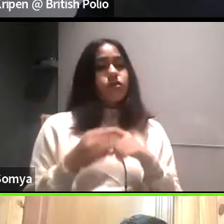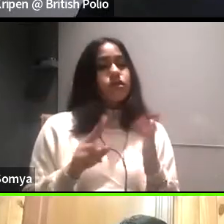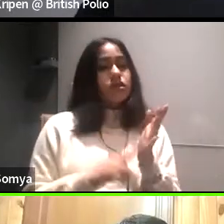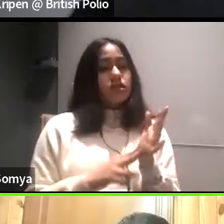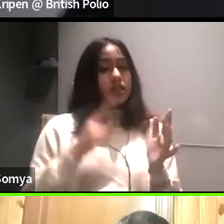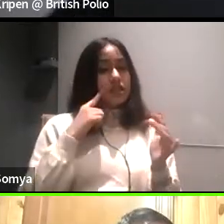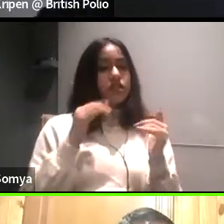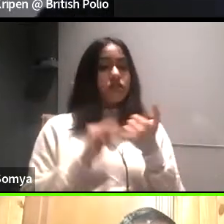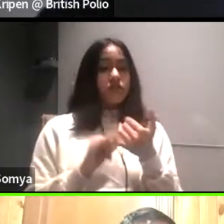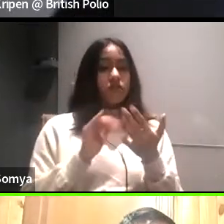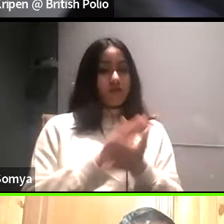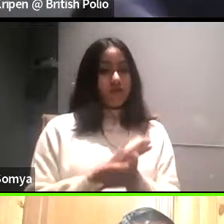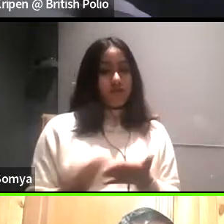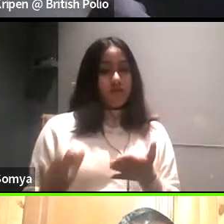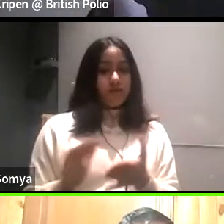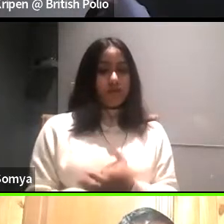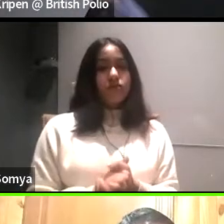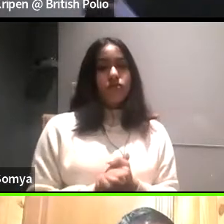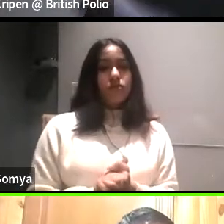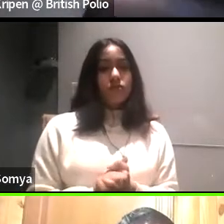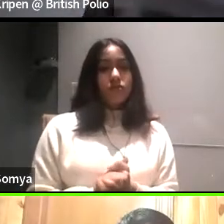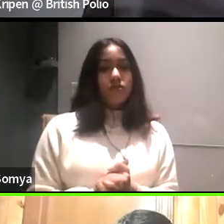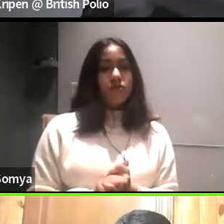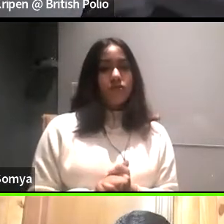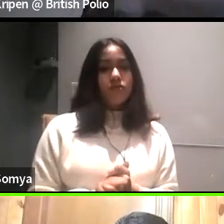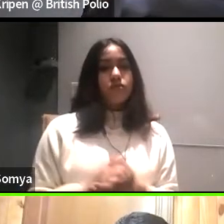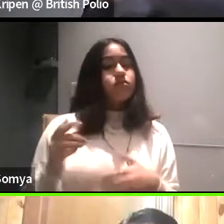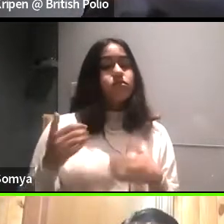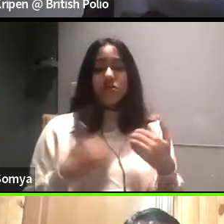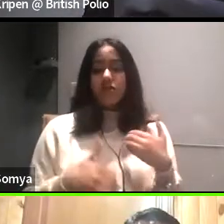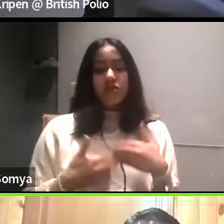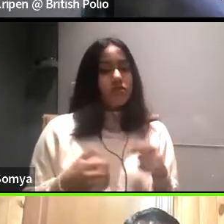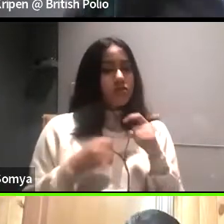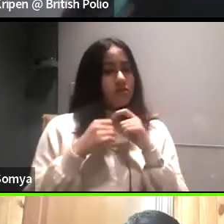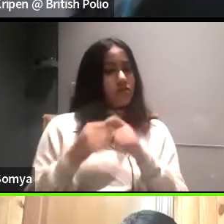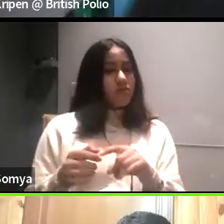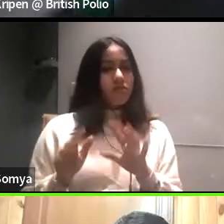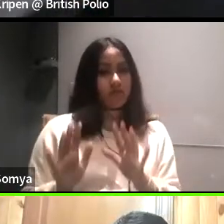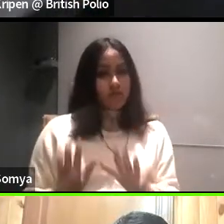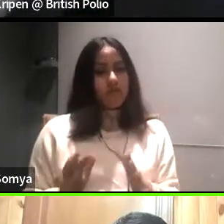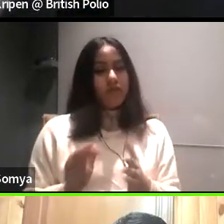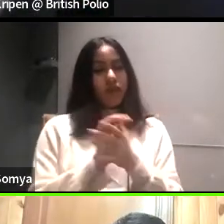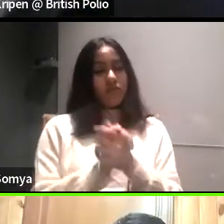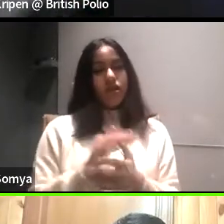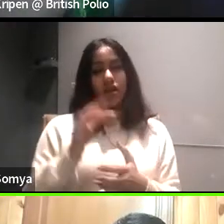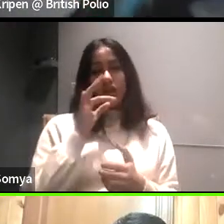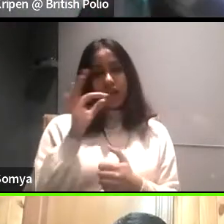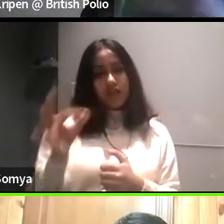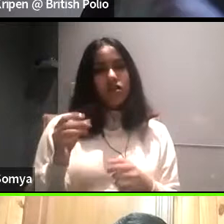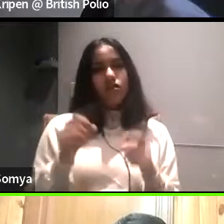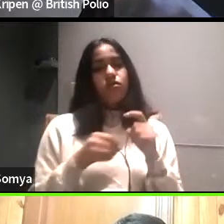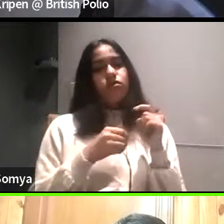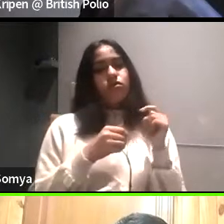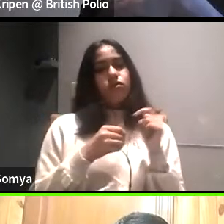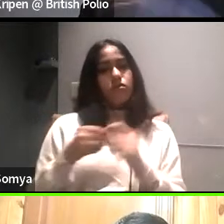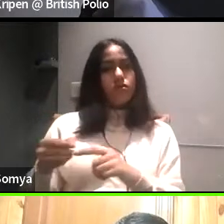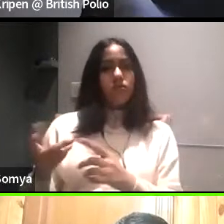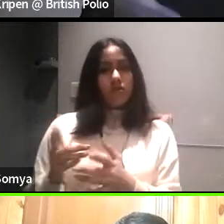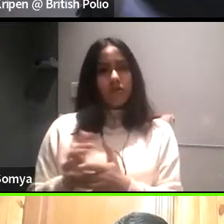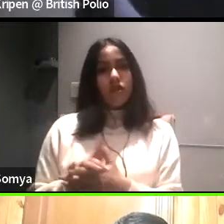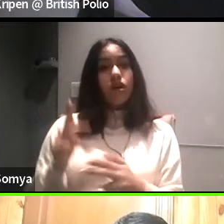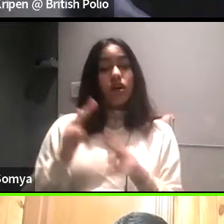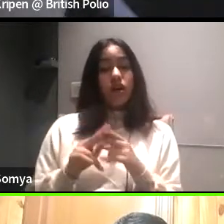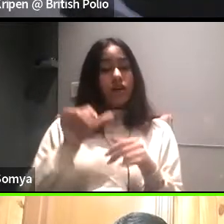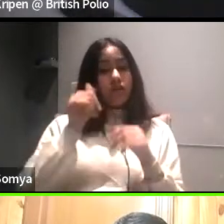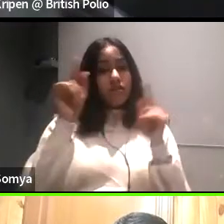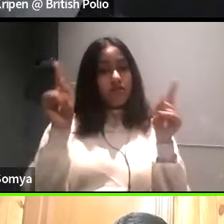Nish. And Nish, this is a very interesting question which a friend is asking, and the question is: in India,